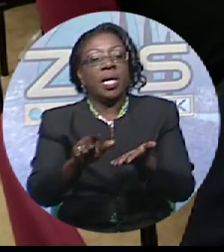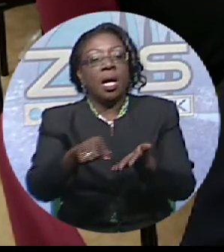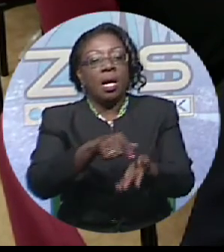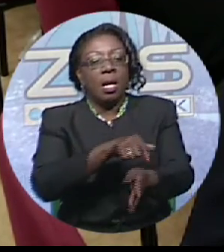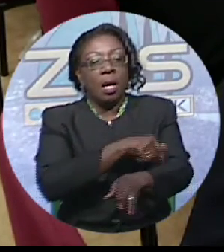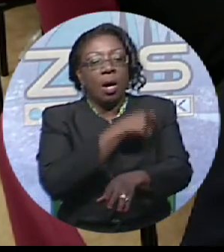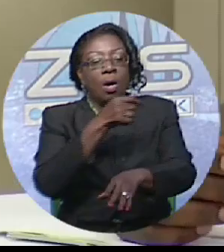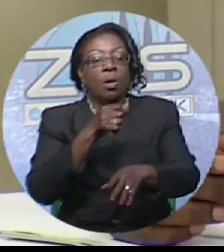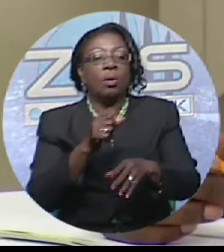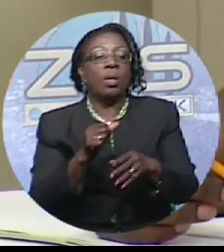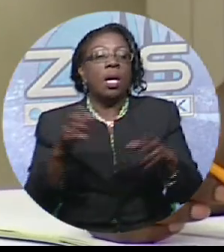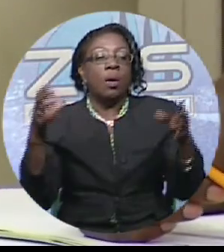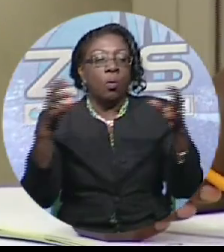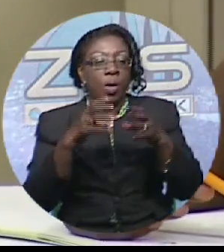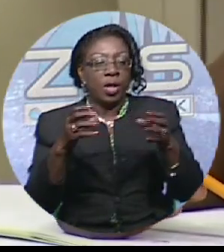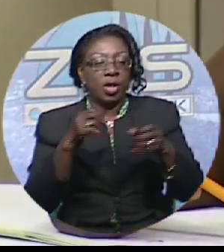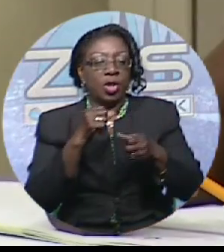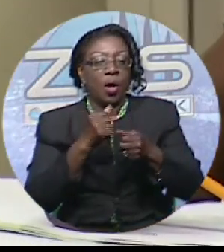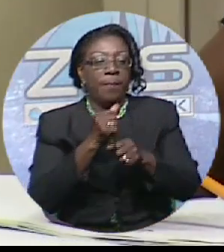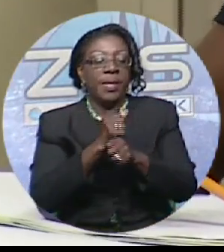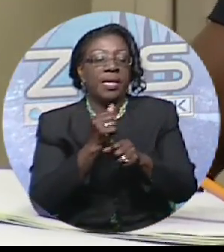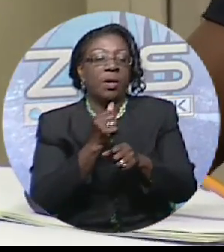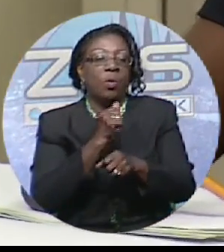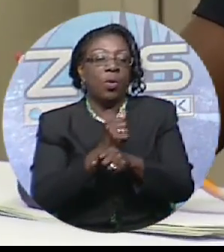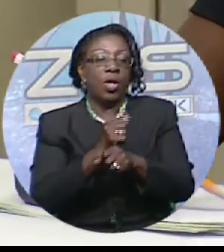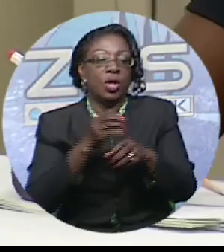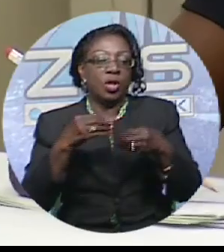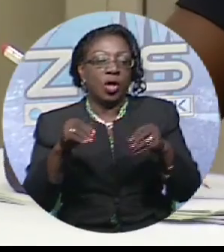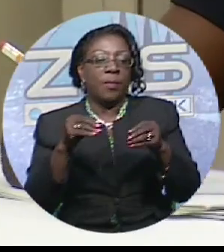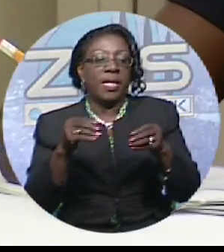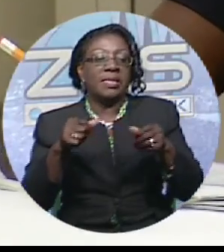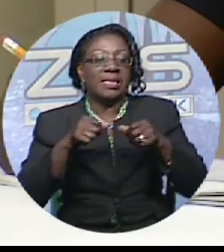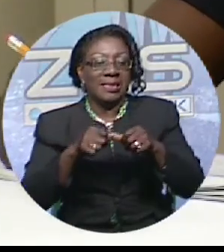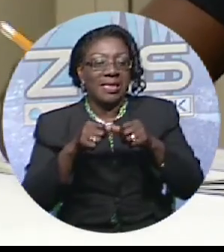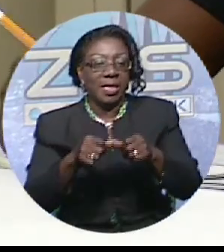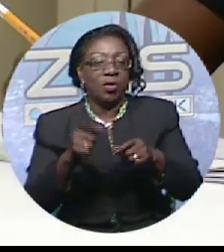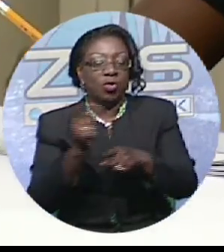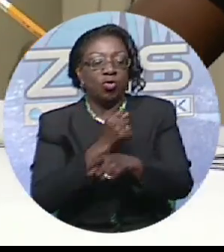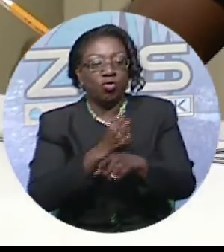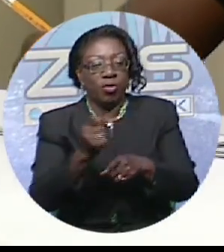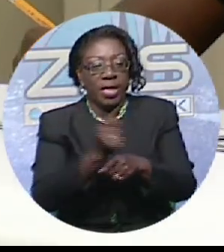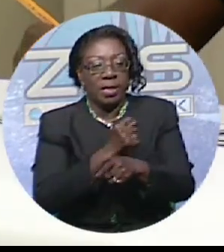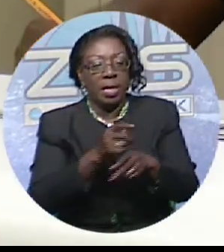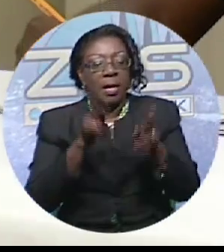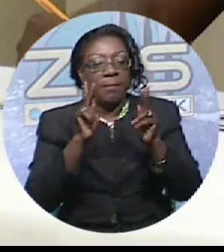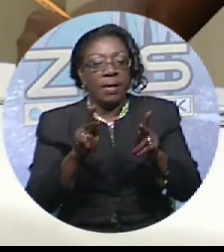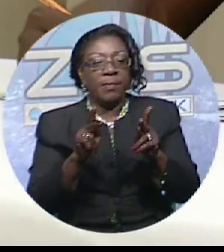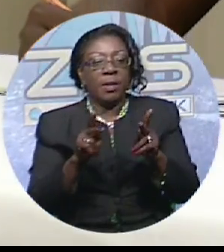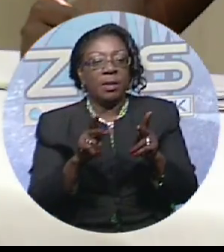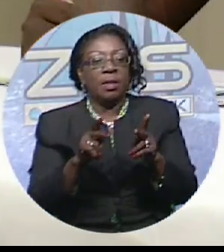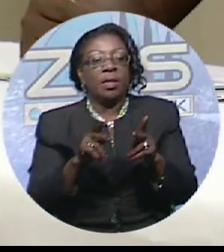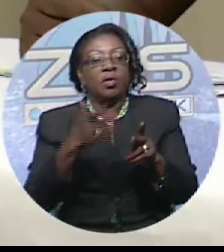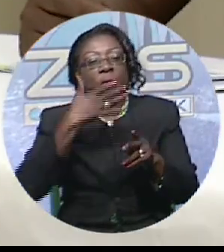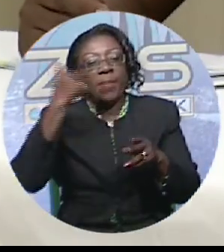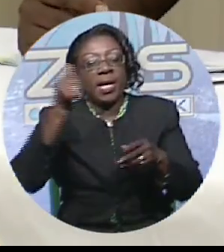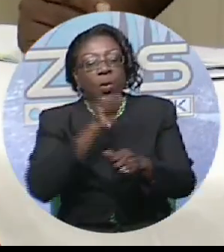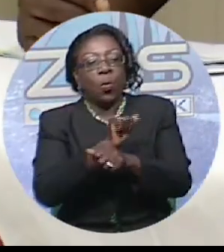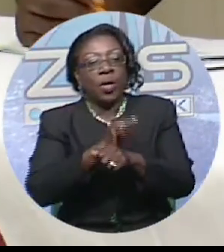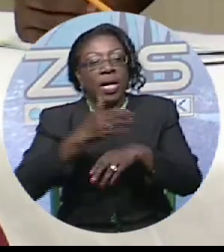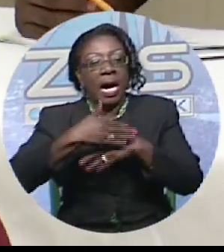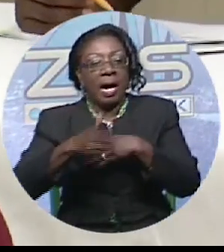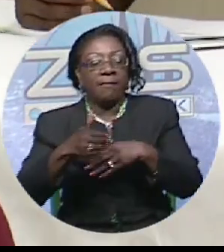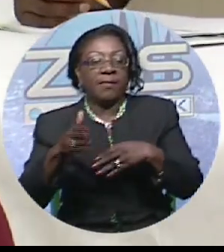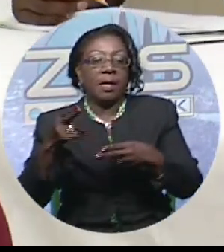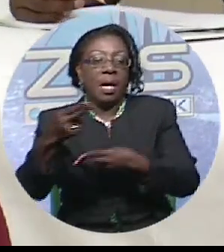needs analysis workshop is being sponsored by the Caribbean Disaster Emergency Management Agency, SEDEMA, headquartered in